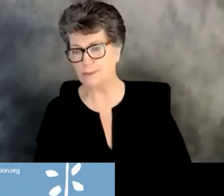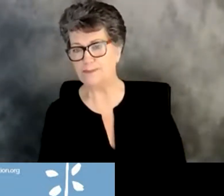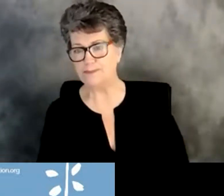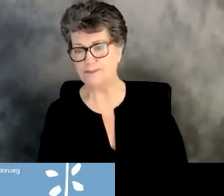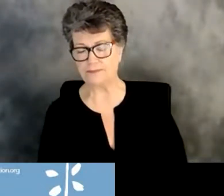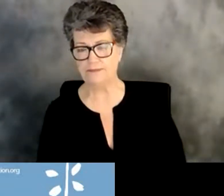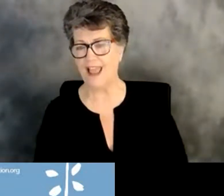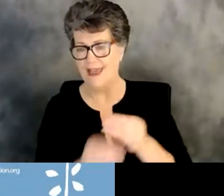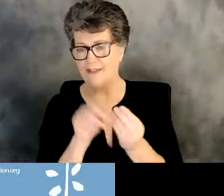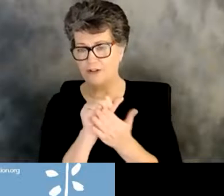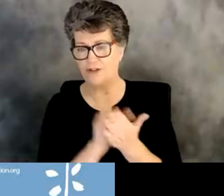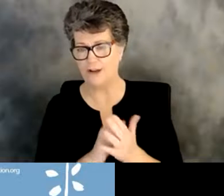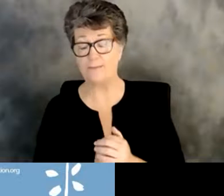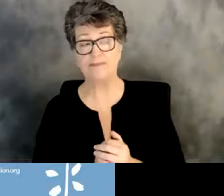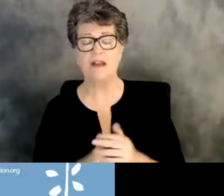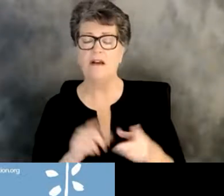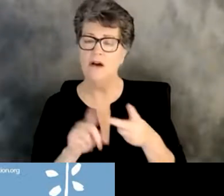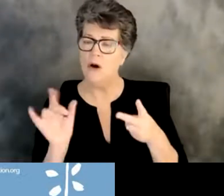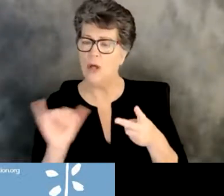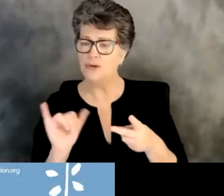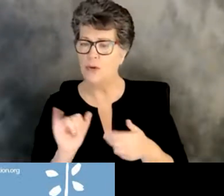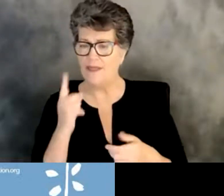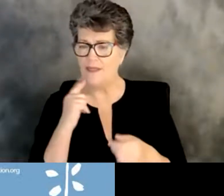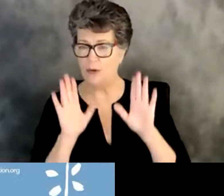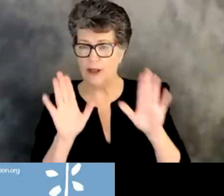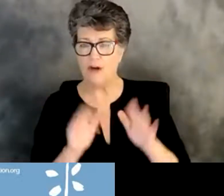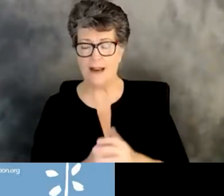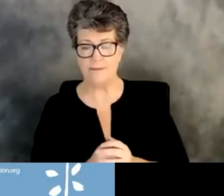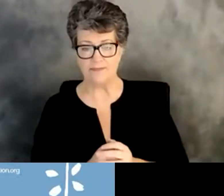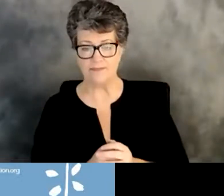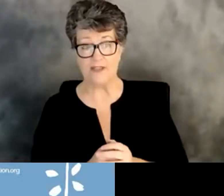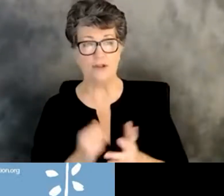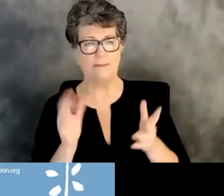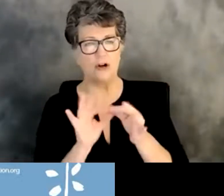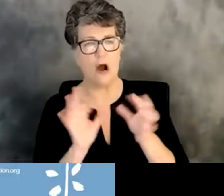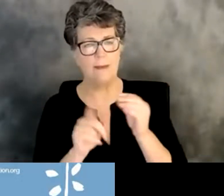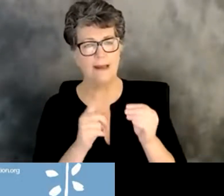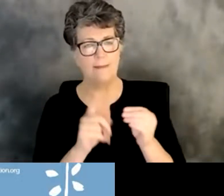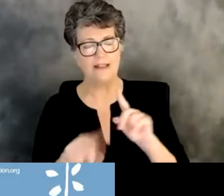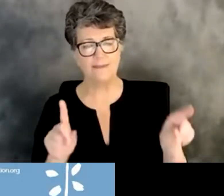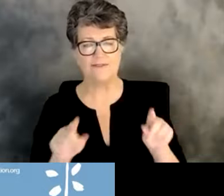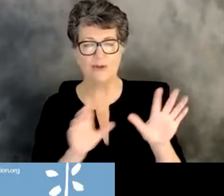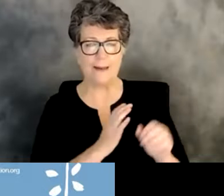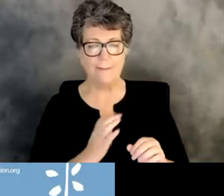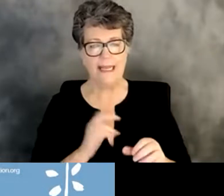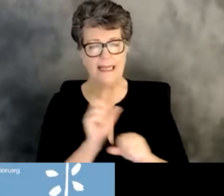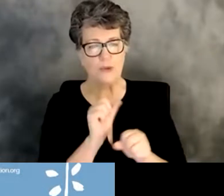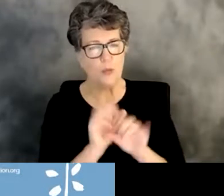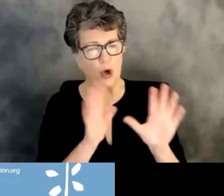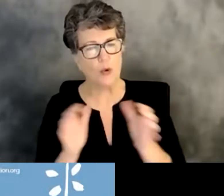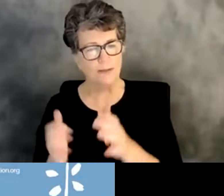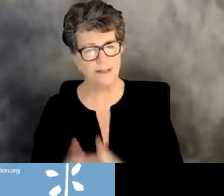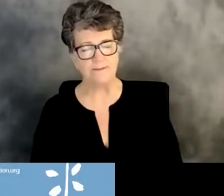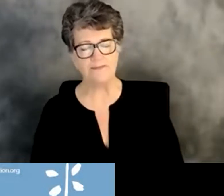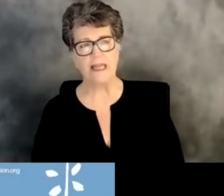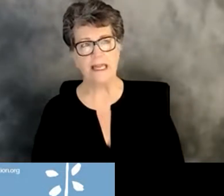agendas. I think the other thing that would be great is, there was comment about the different committees, work groups, and